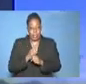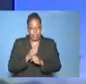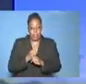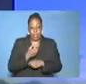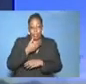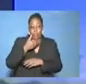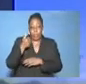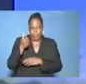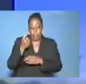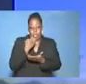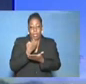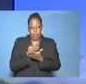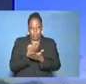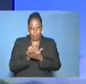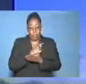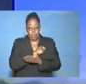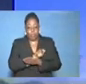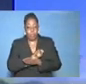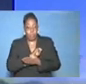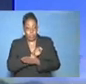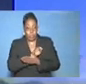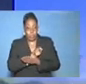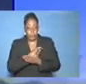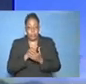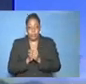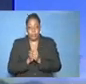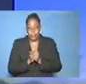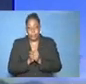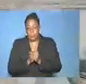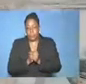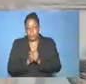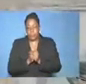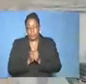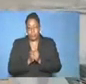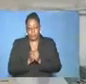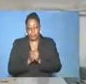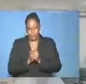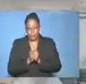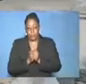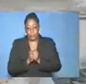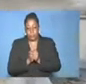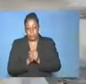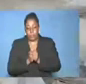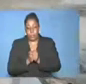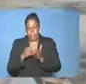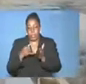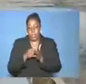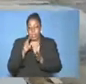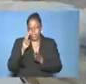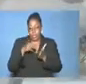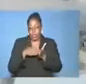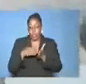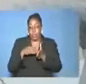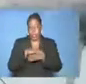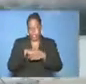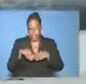economy and tourism product. Altavis Mornings has the details. With an impressive $2 billion in